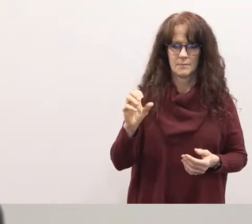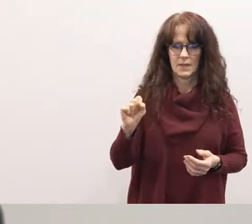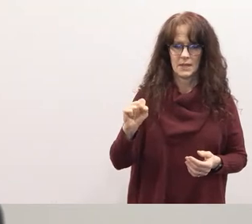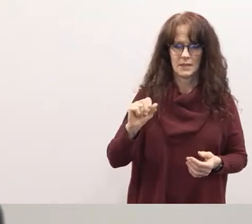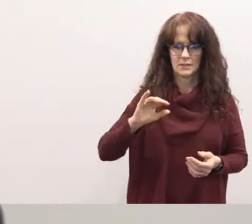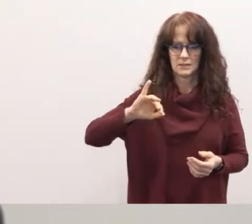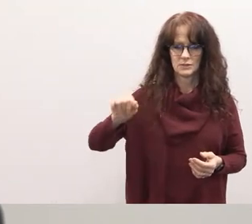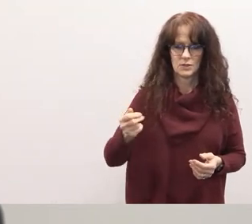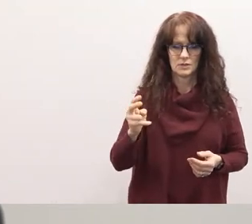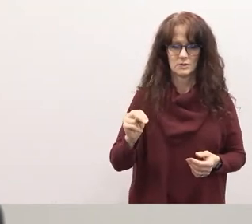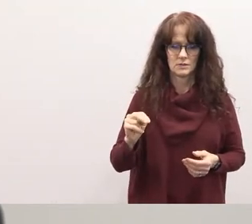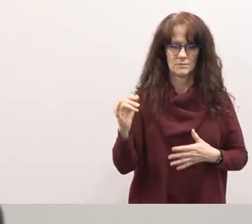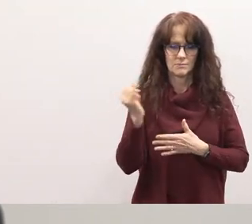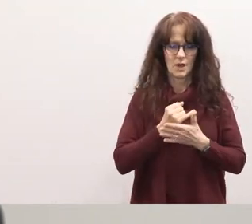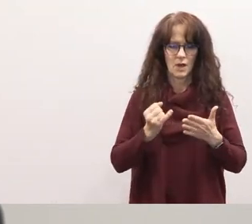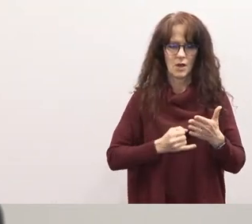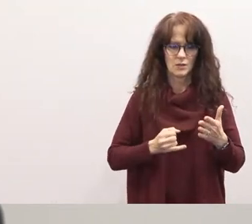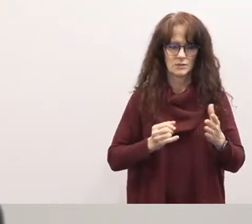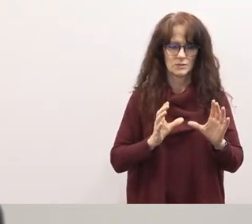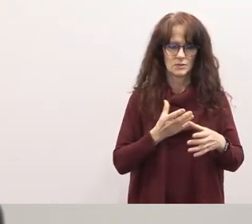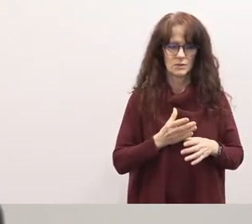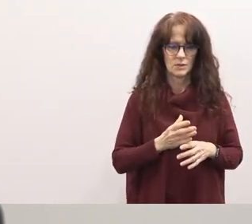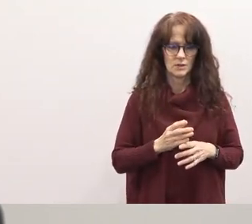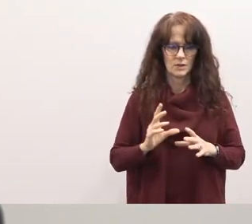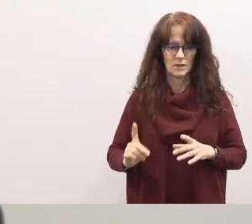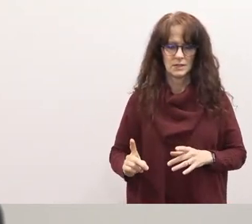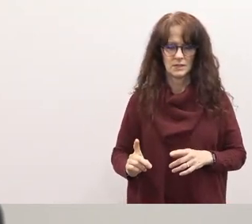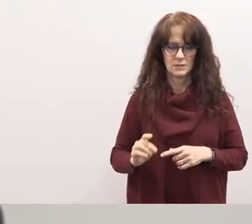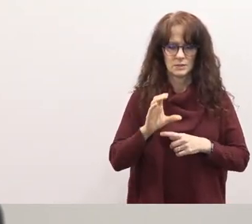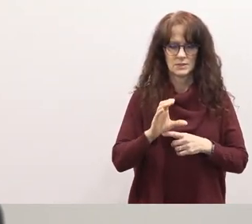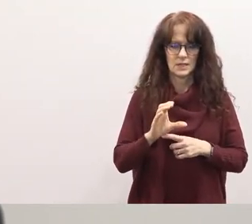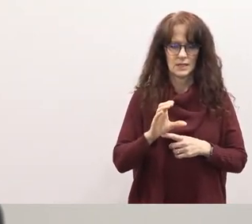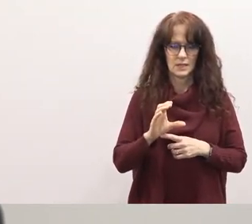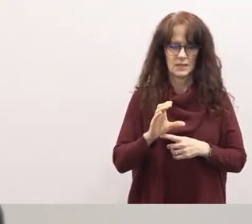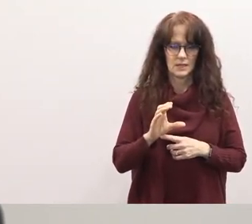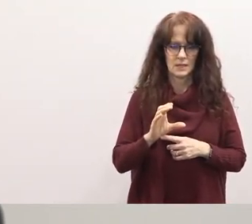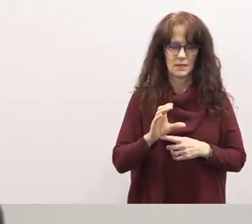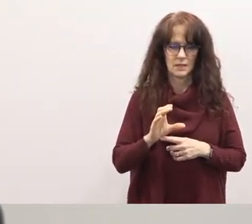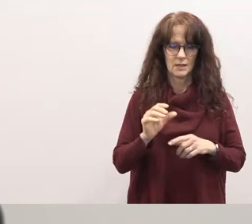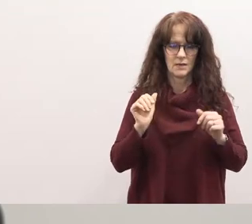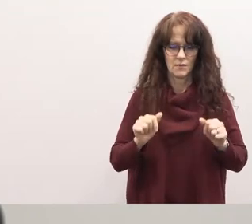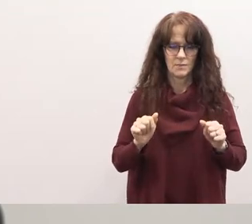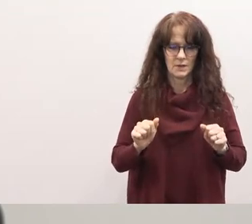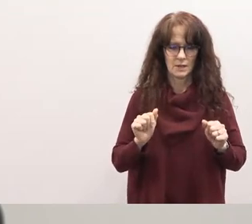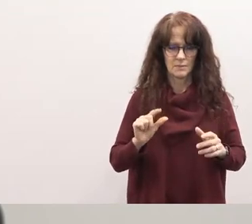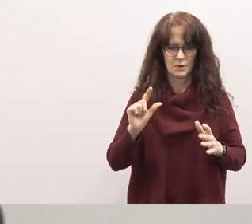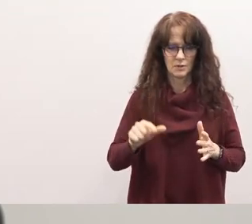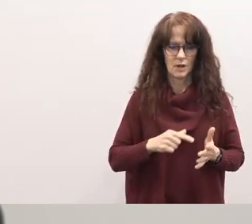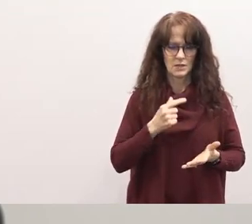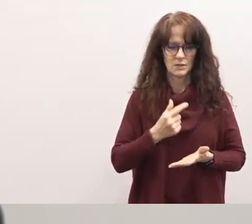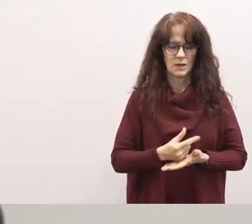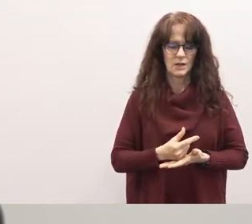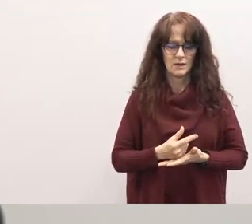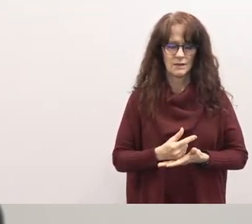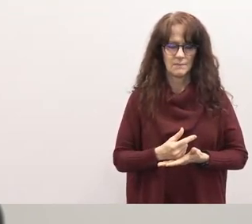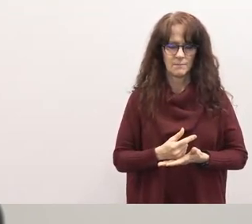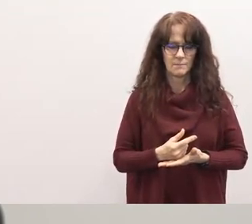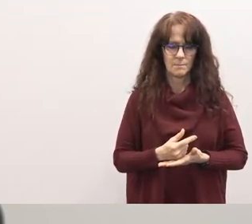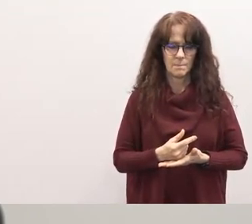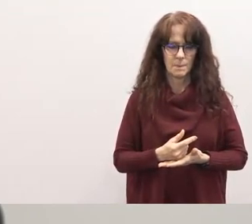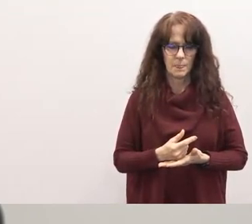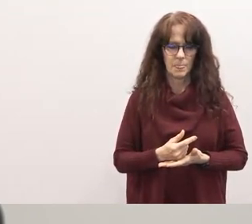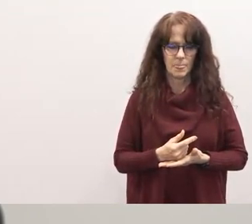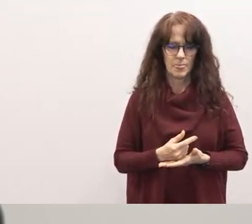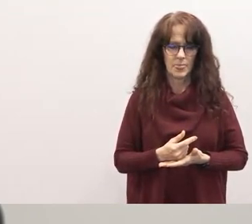and craft class that changed my grade from a D to a C in order for me to graduate. And